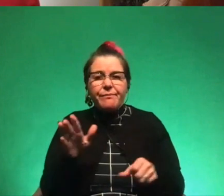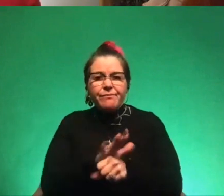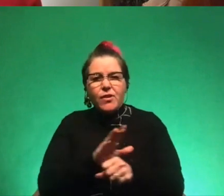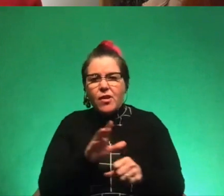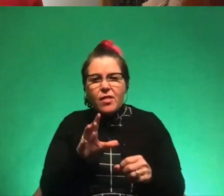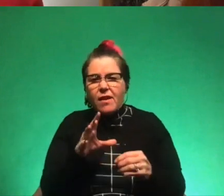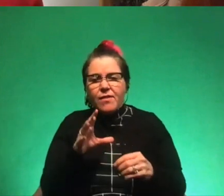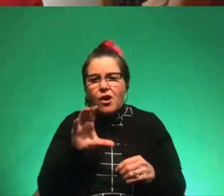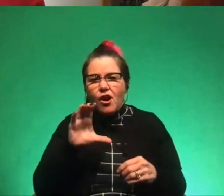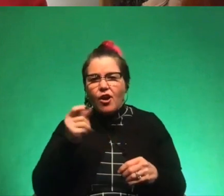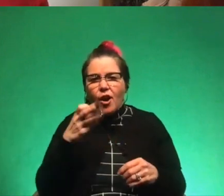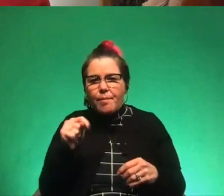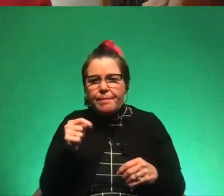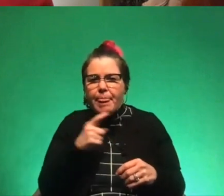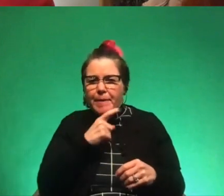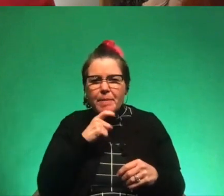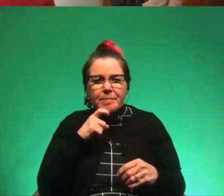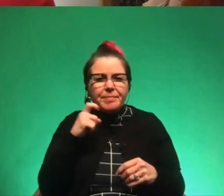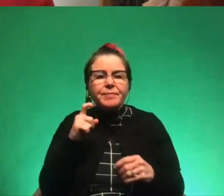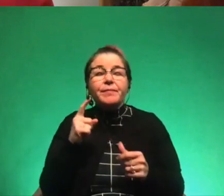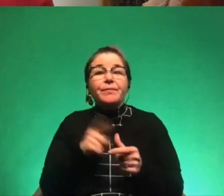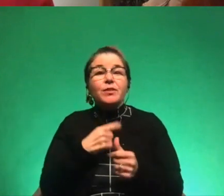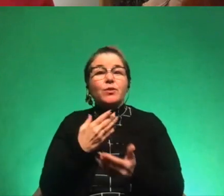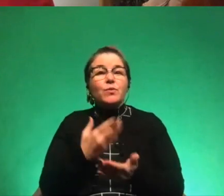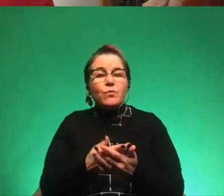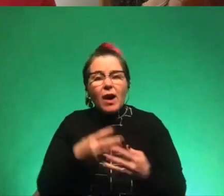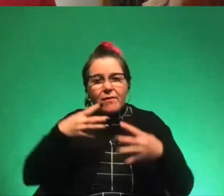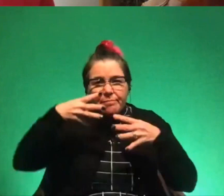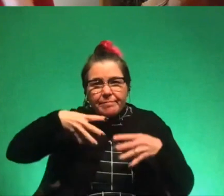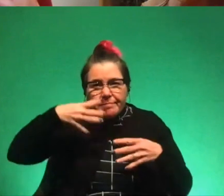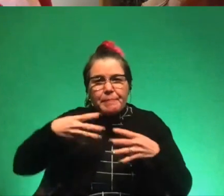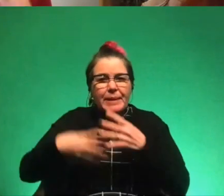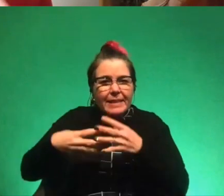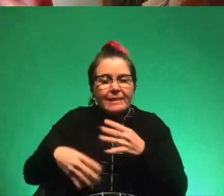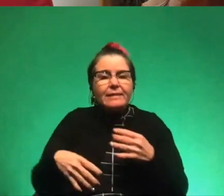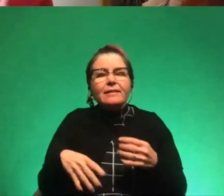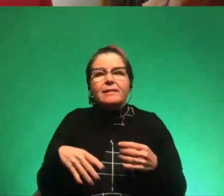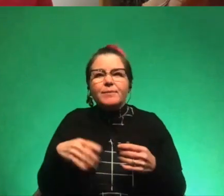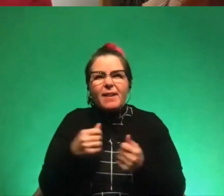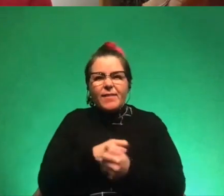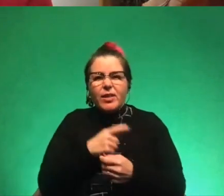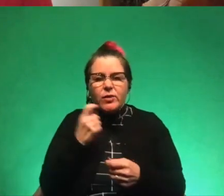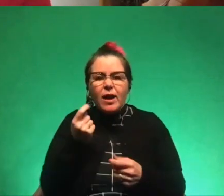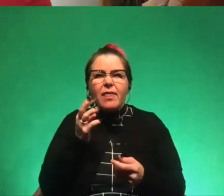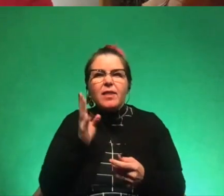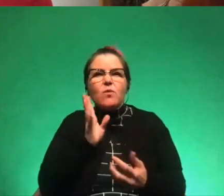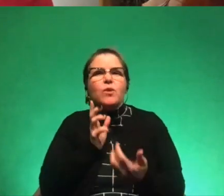so dry. Yeah, definitely when I sort of first arrive, like I'll get nosebleeds and things like that just because everything's so dry, and then you kind of